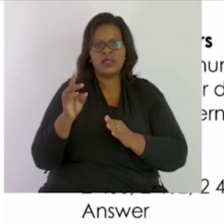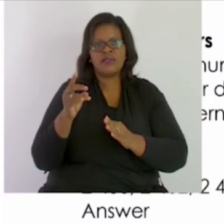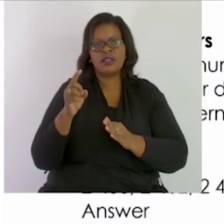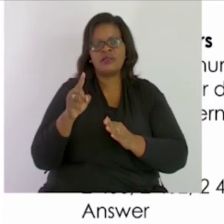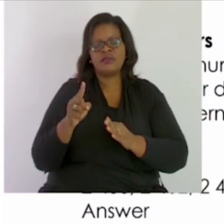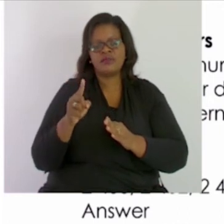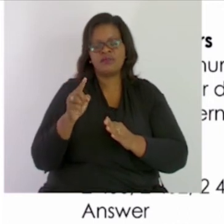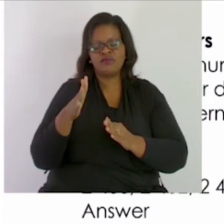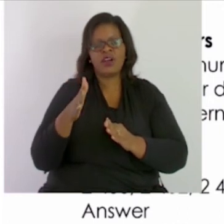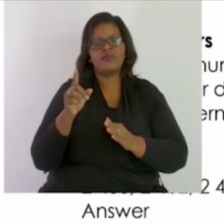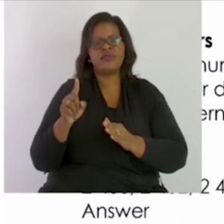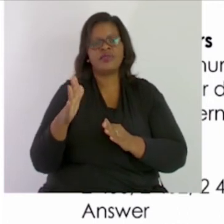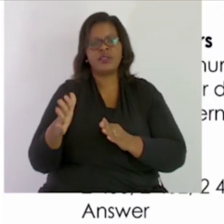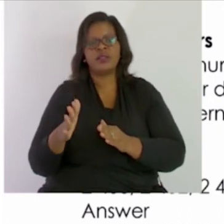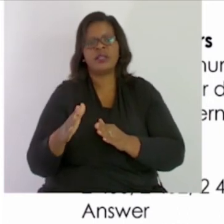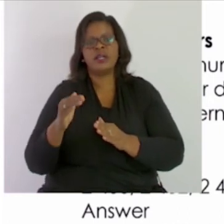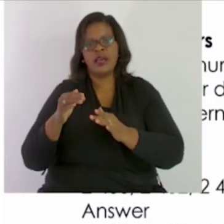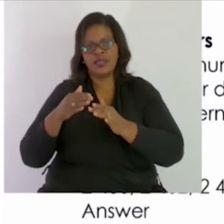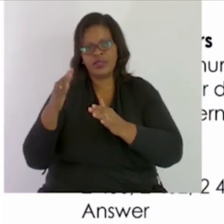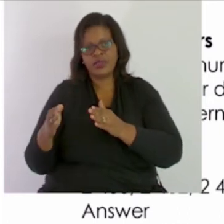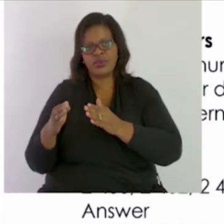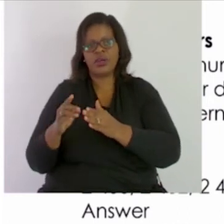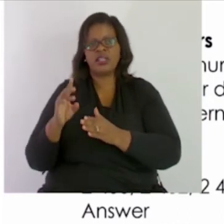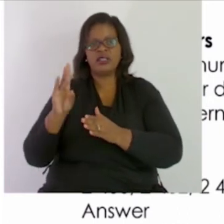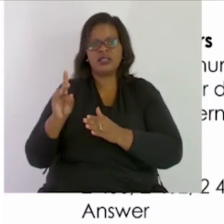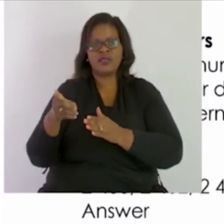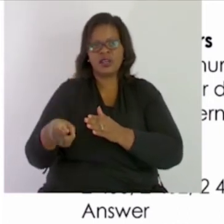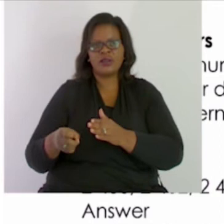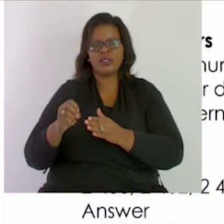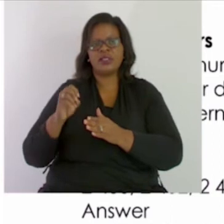7,515. Then the third one,